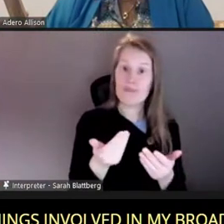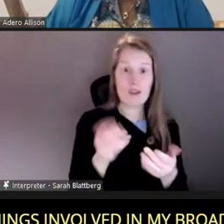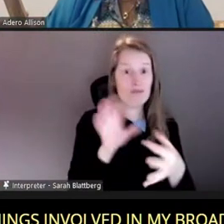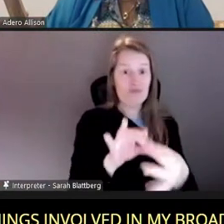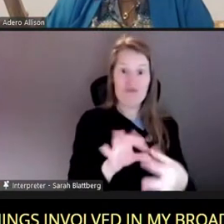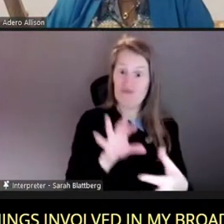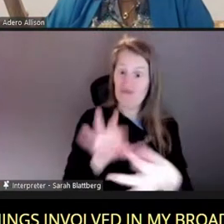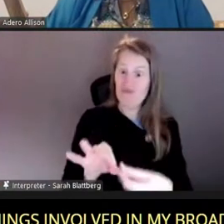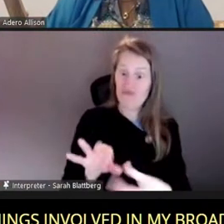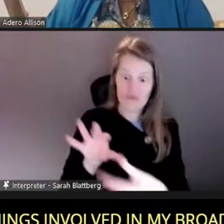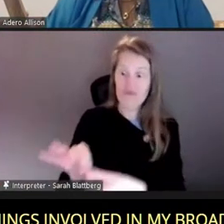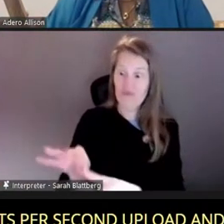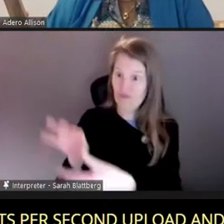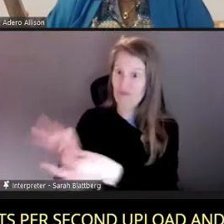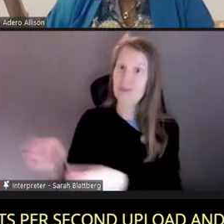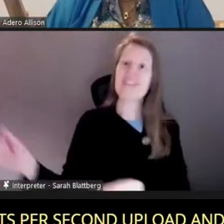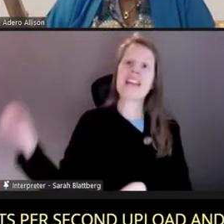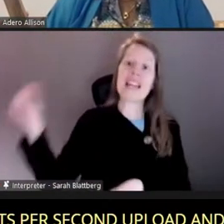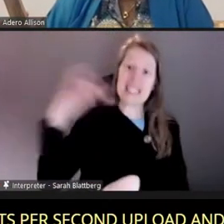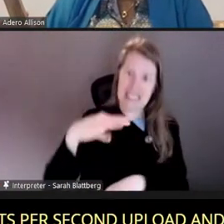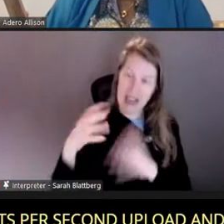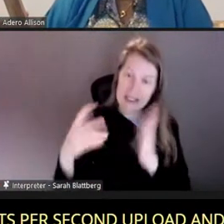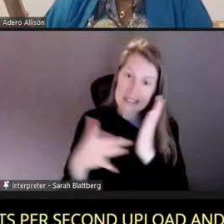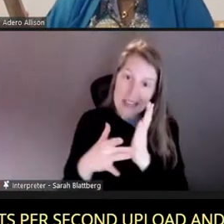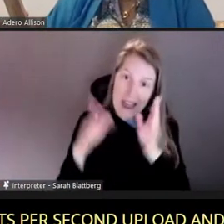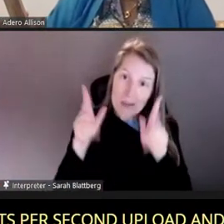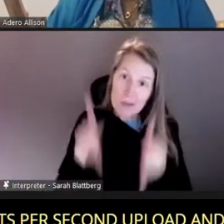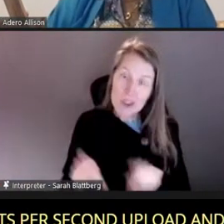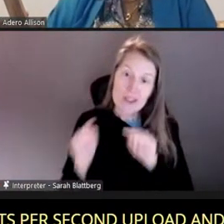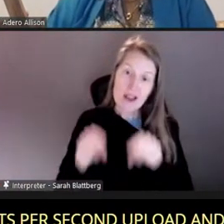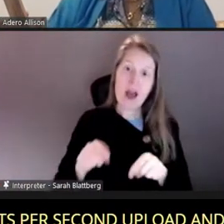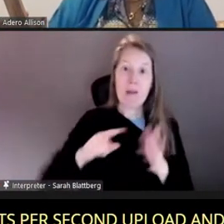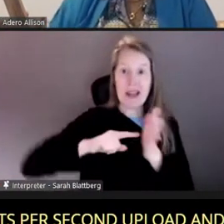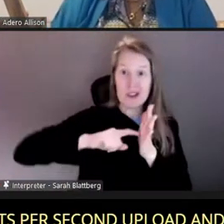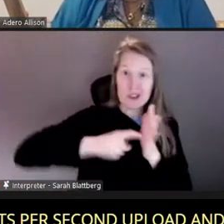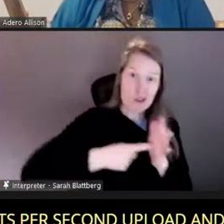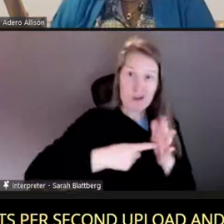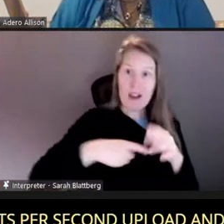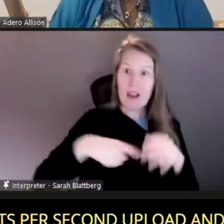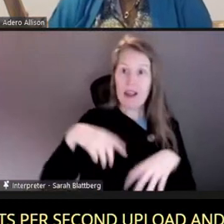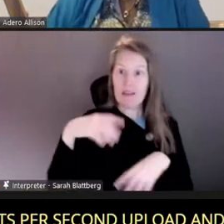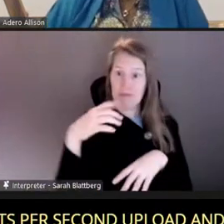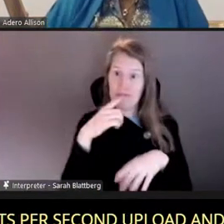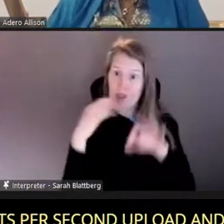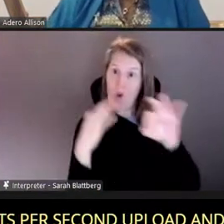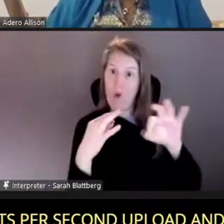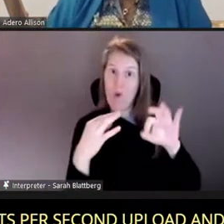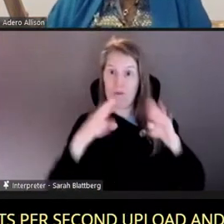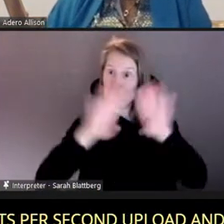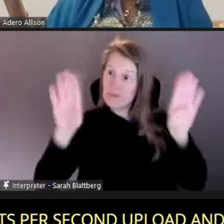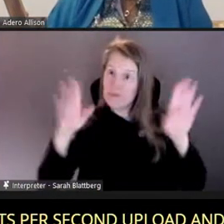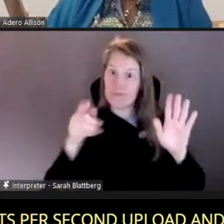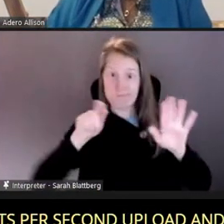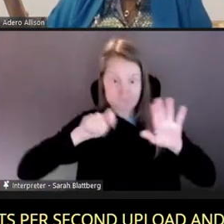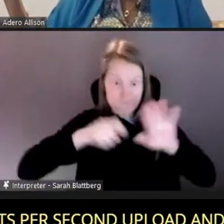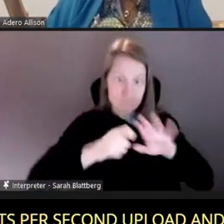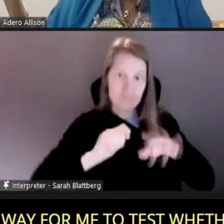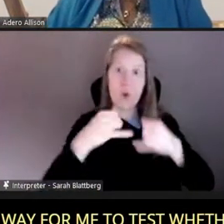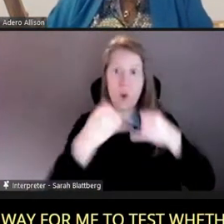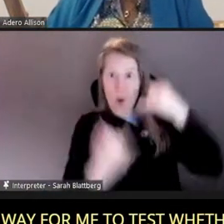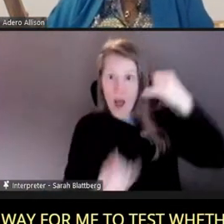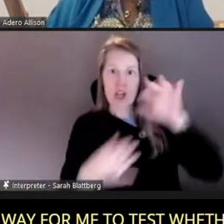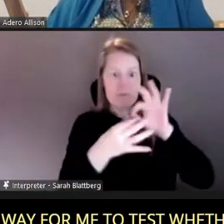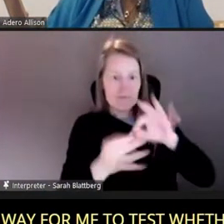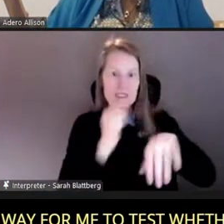them. And they'd have to send somebody out to the house and they'd have to drill another hole in the wall of my apartment and put another wire